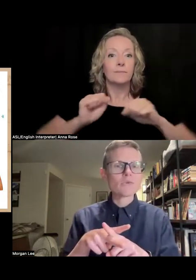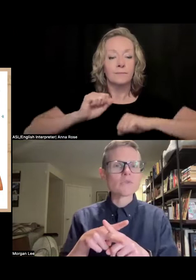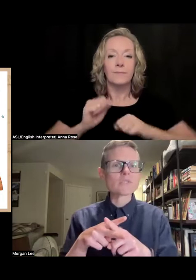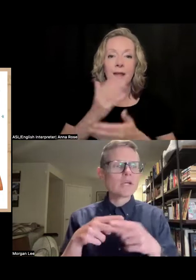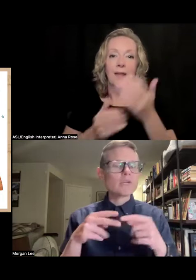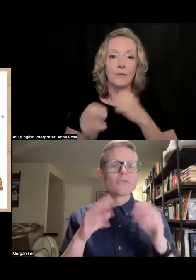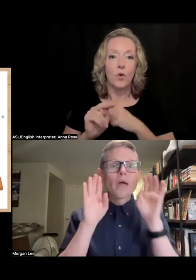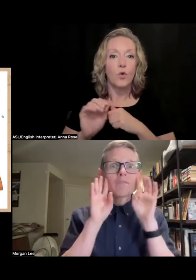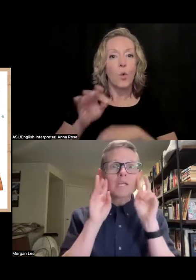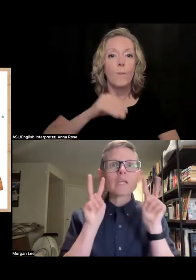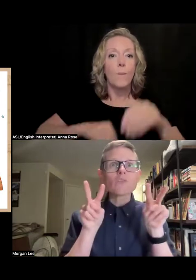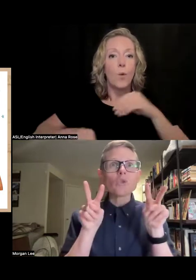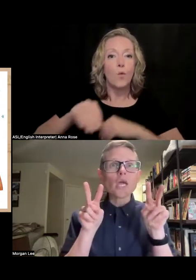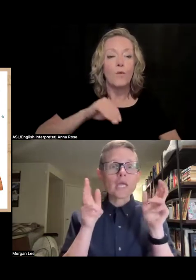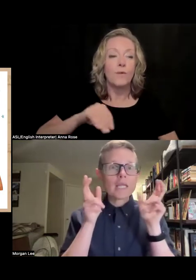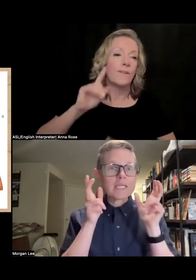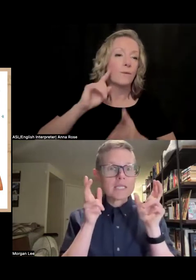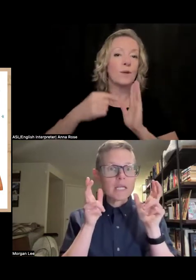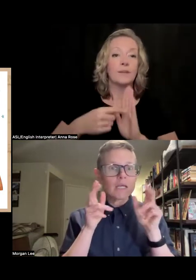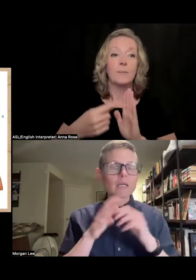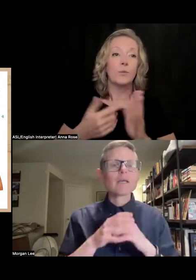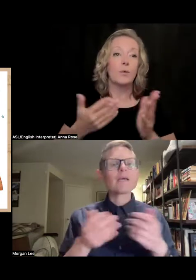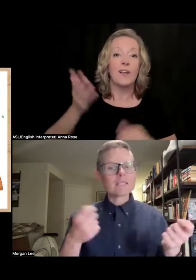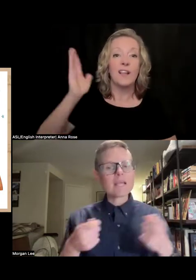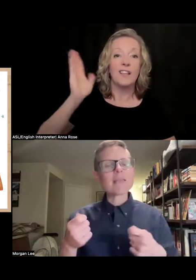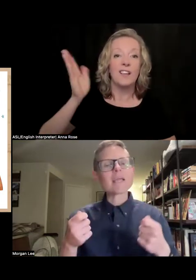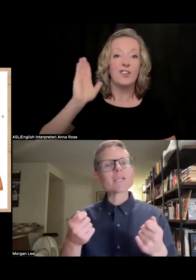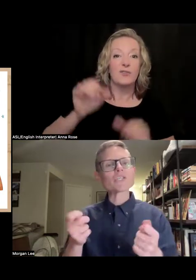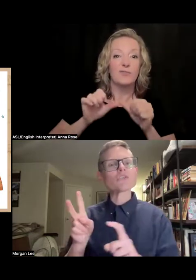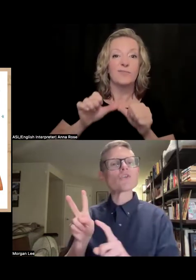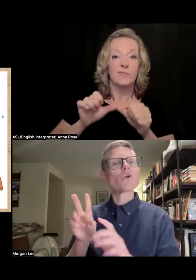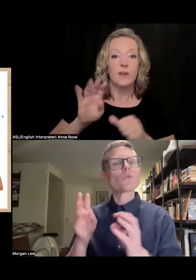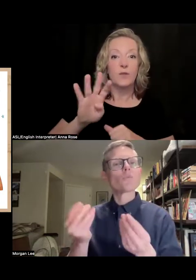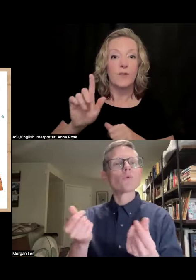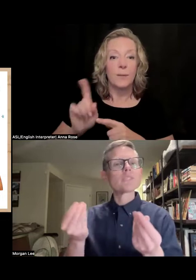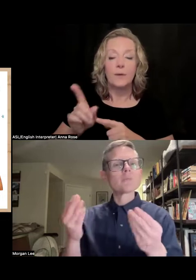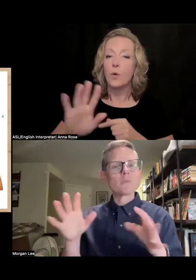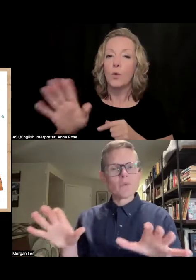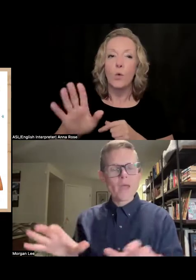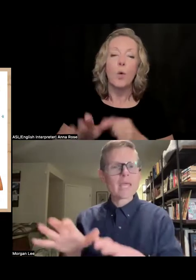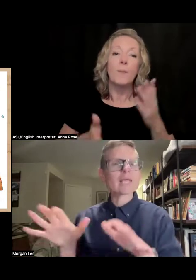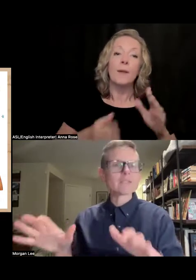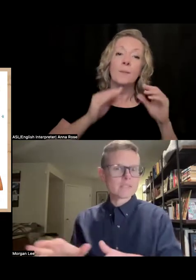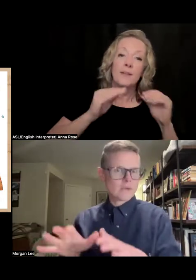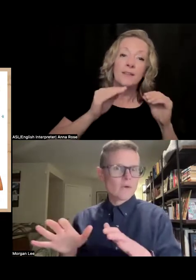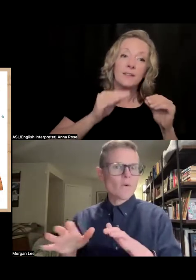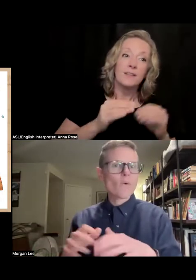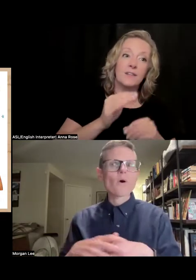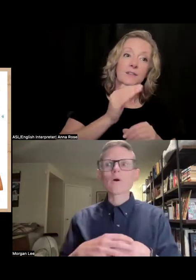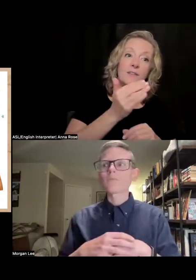that students don't have to continue looking and listening. Instead, they can actually start doing something with their